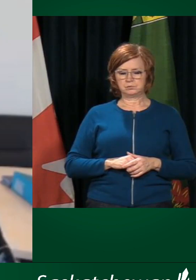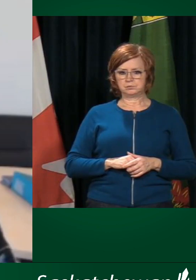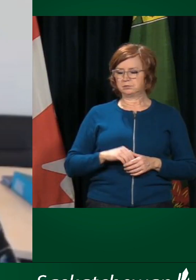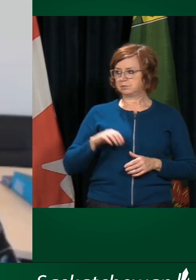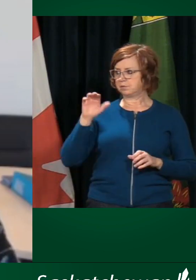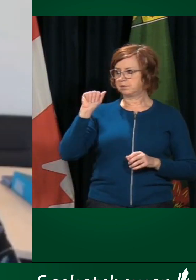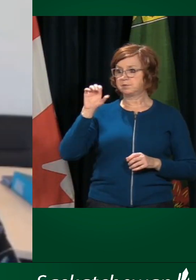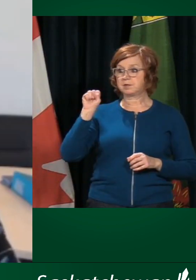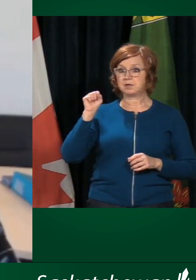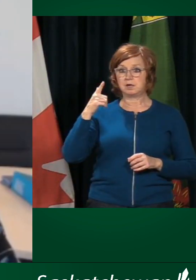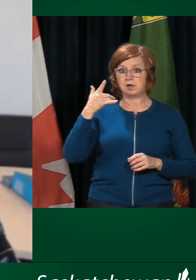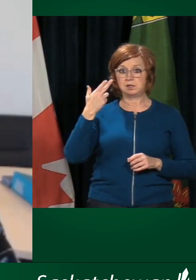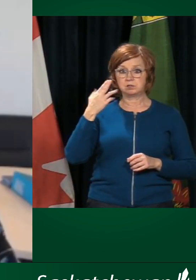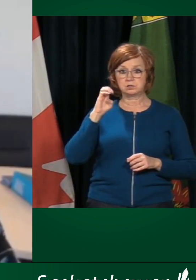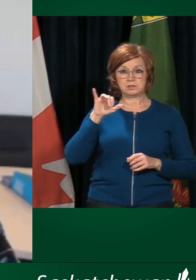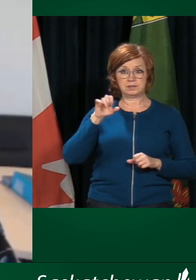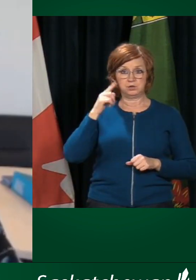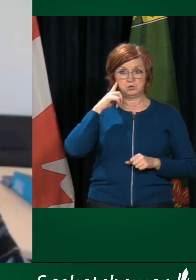Ashley, can you hear us?